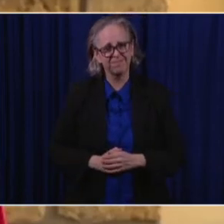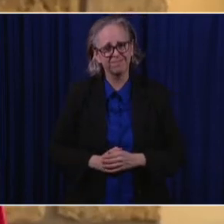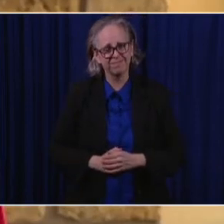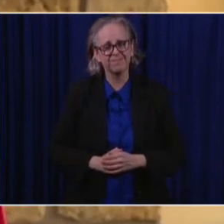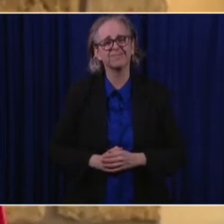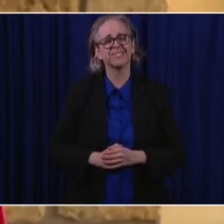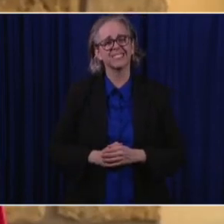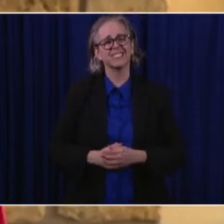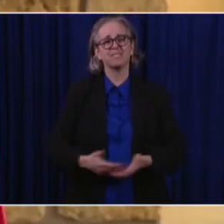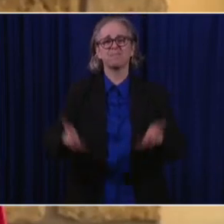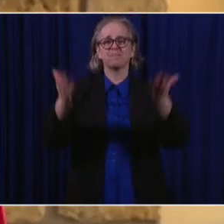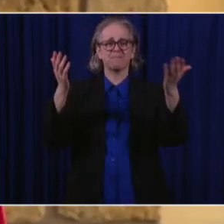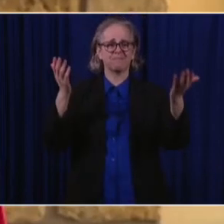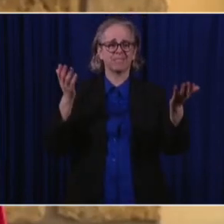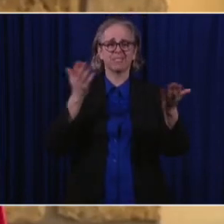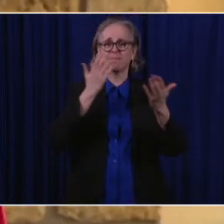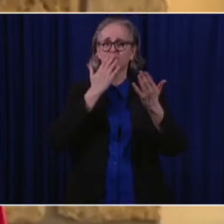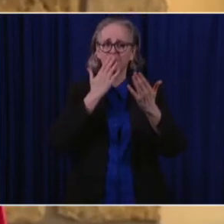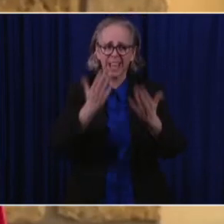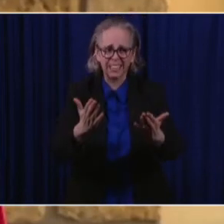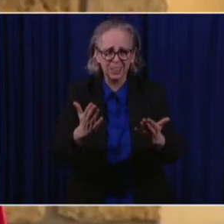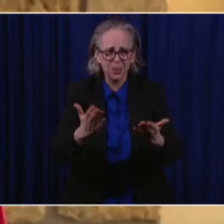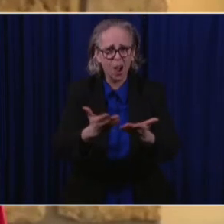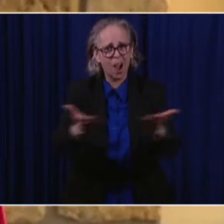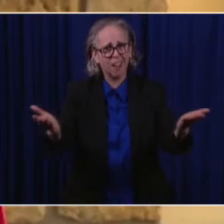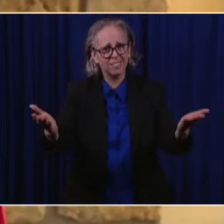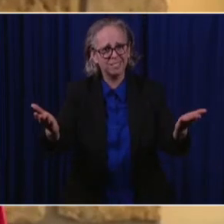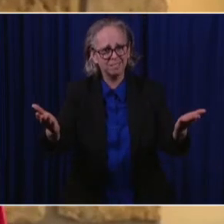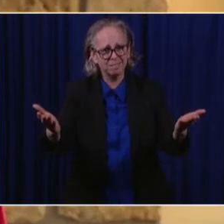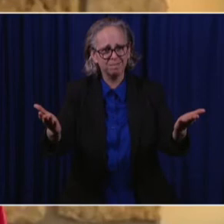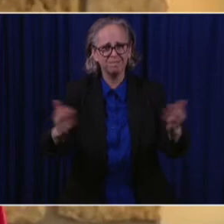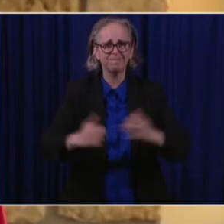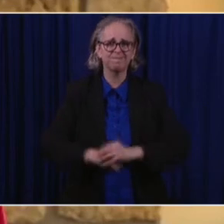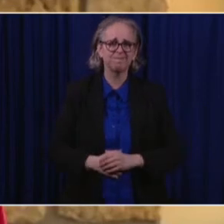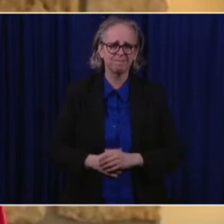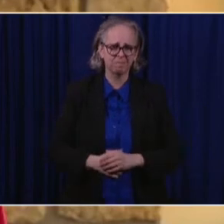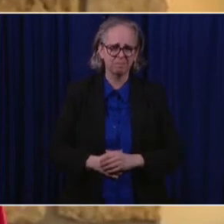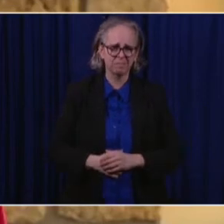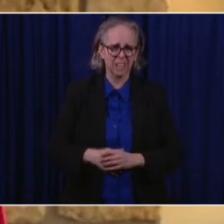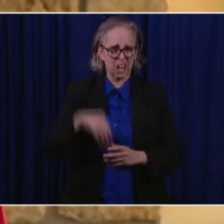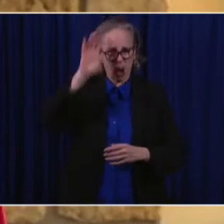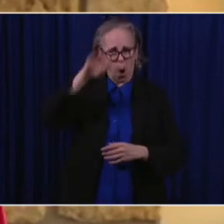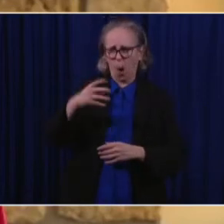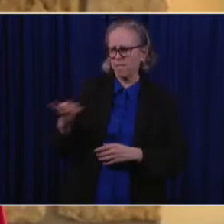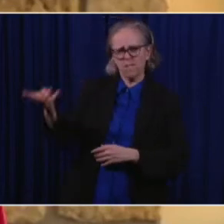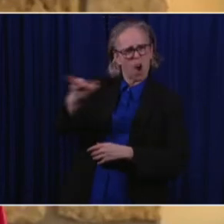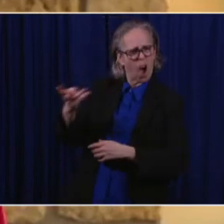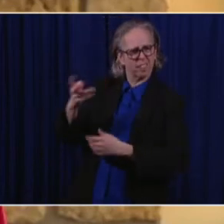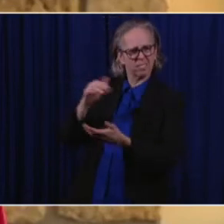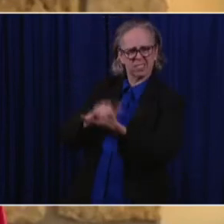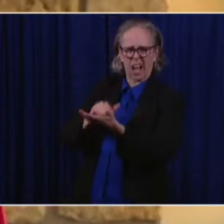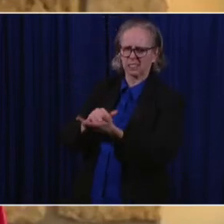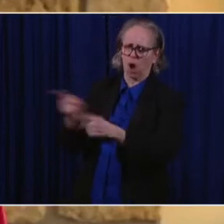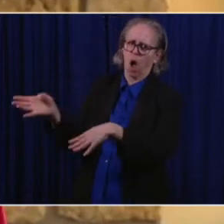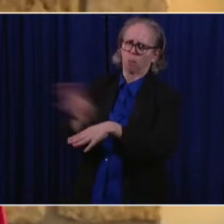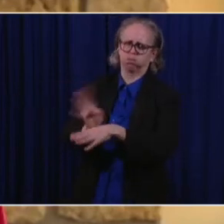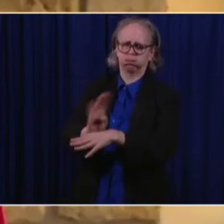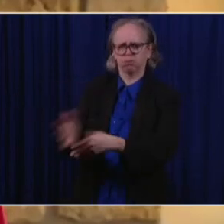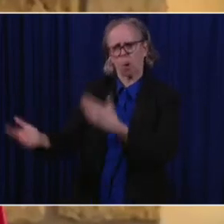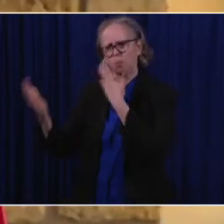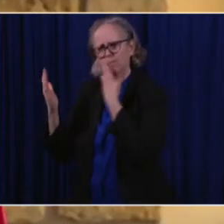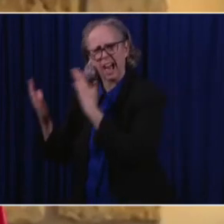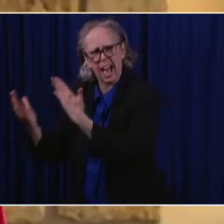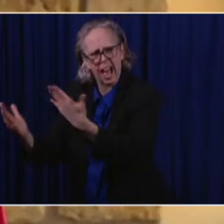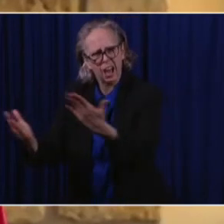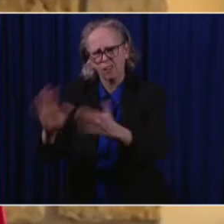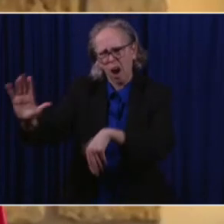All right. Well, thank you all. We appreciate I know all four of you are very busy. Thank you for taking your time. We are very,